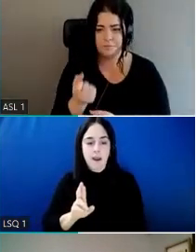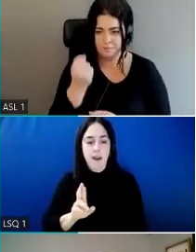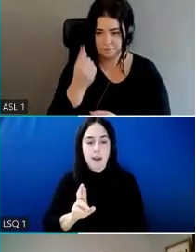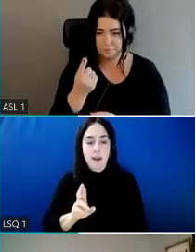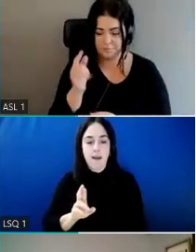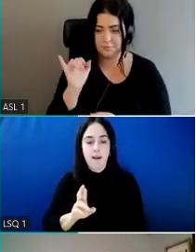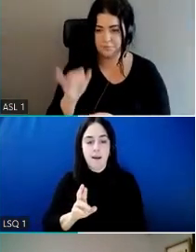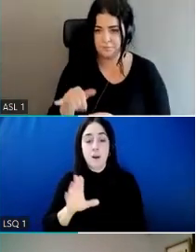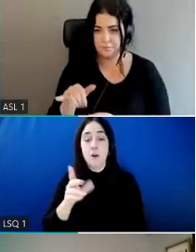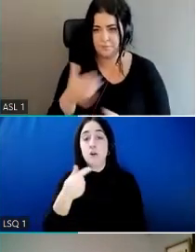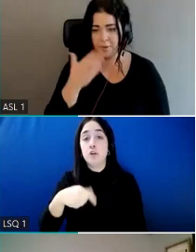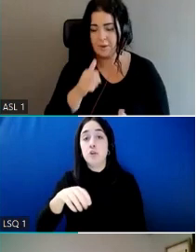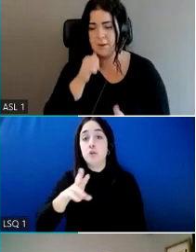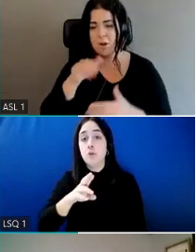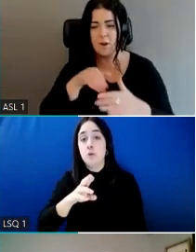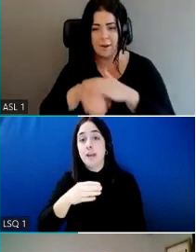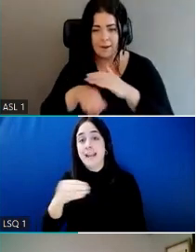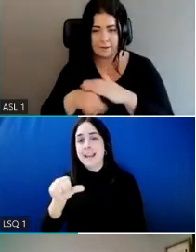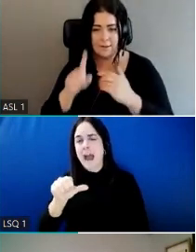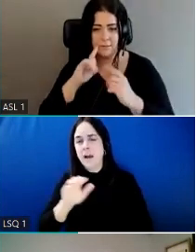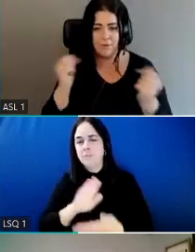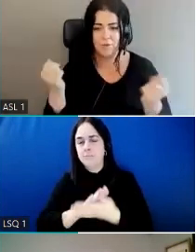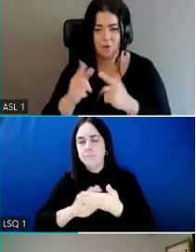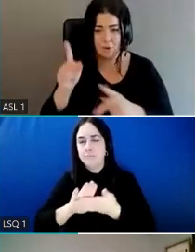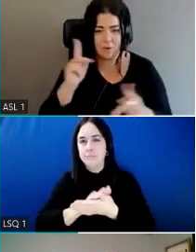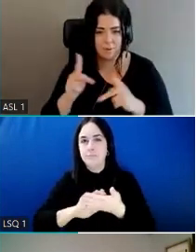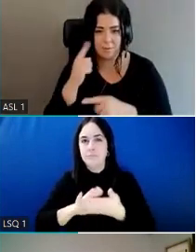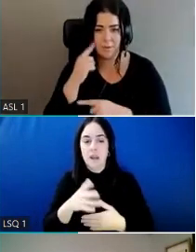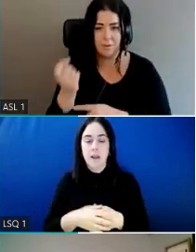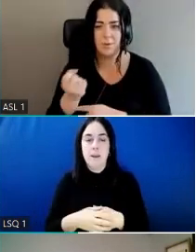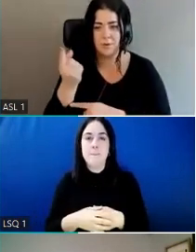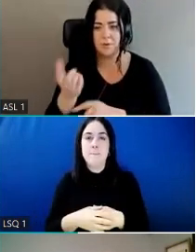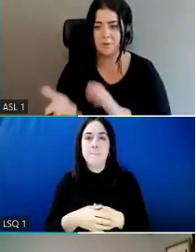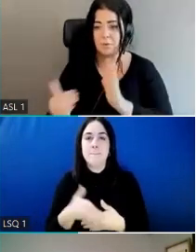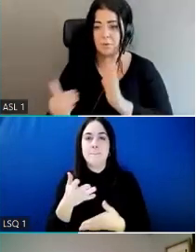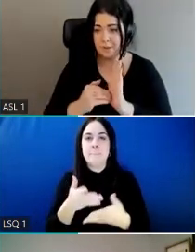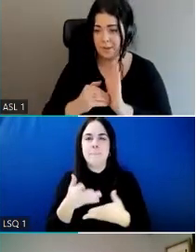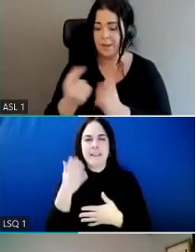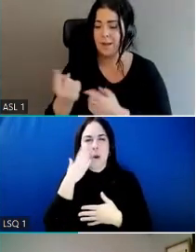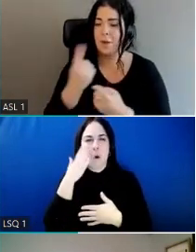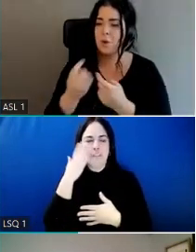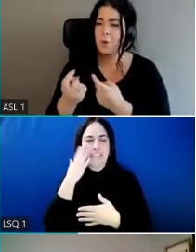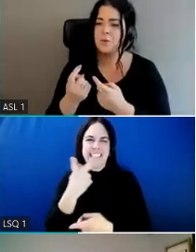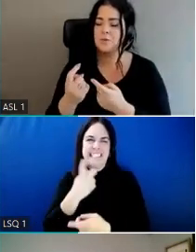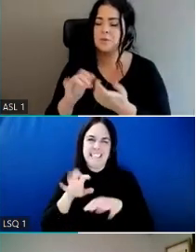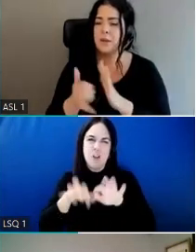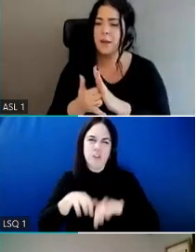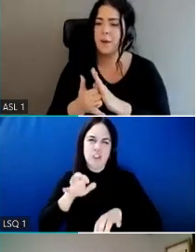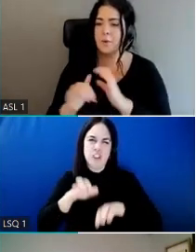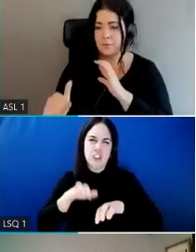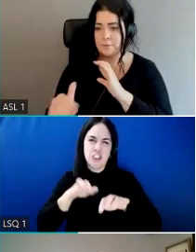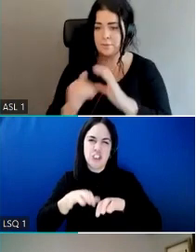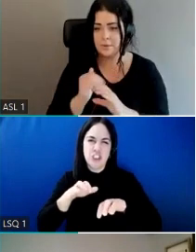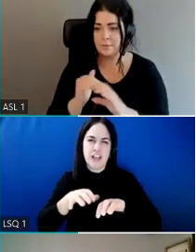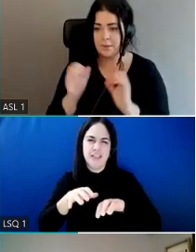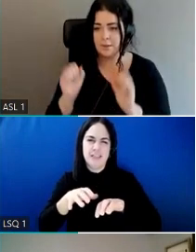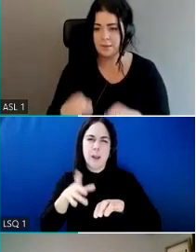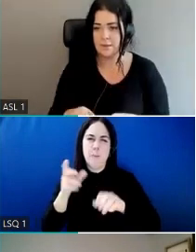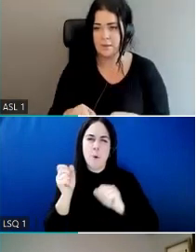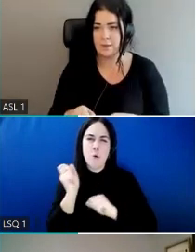not be an accessible format for everyone, so questions can also be submitted by email